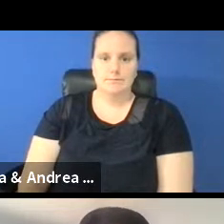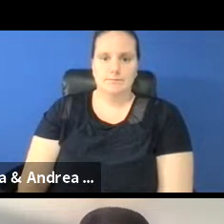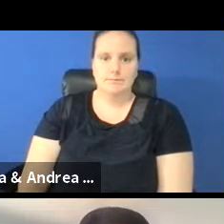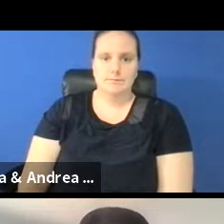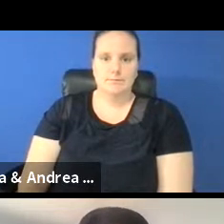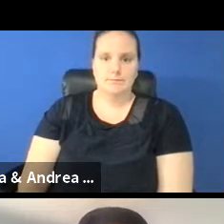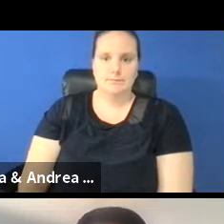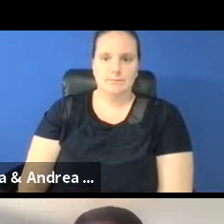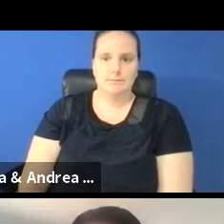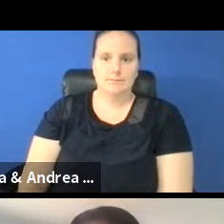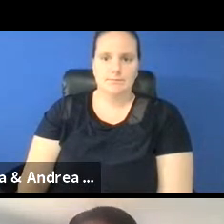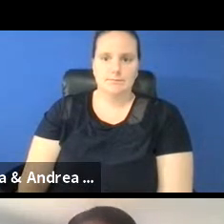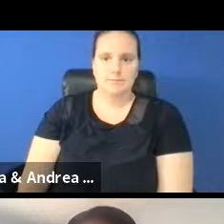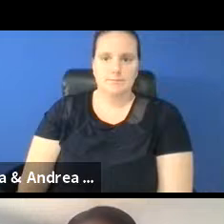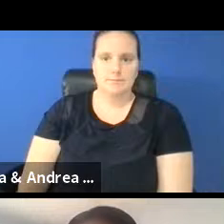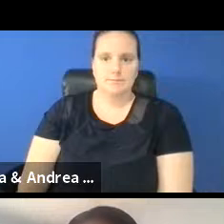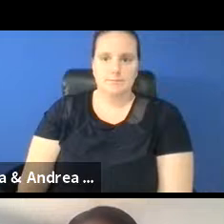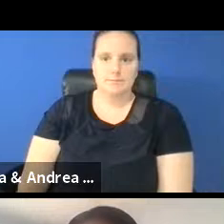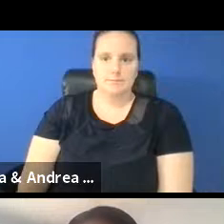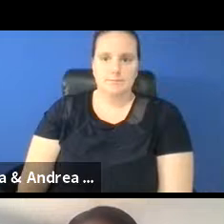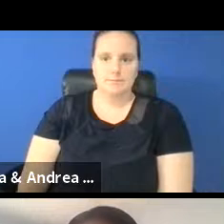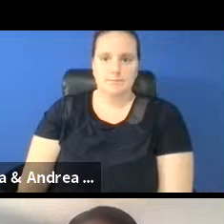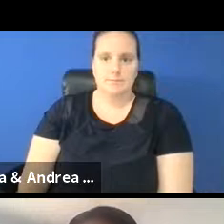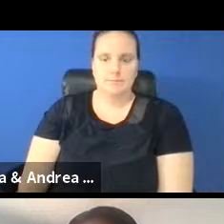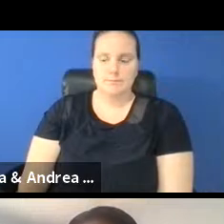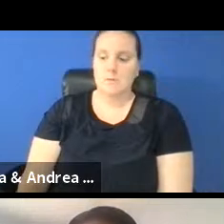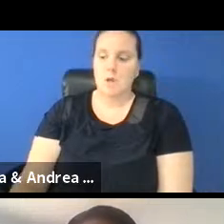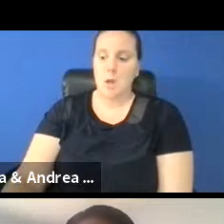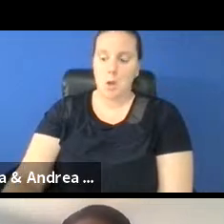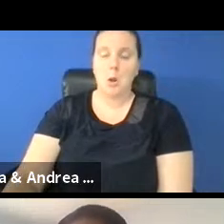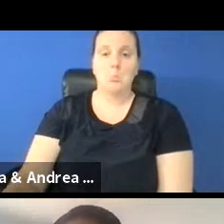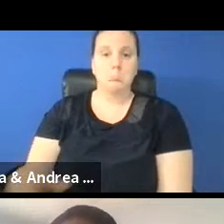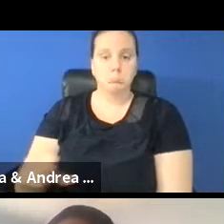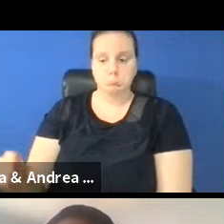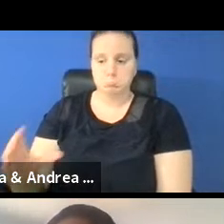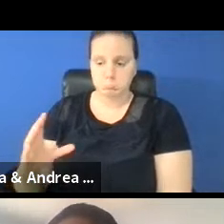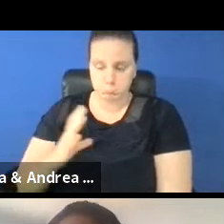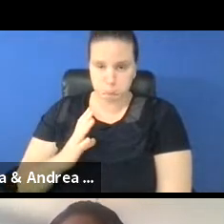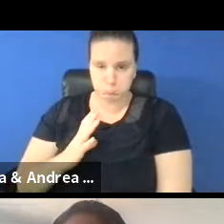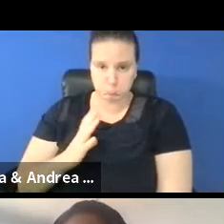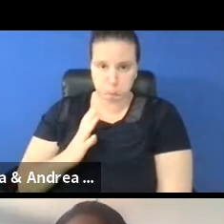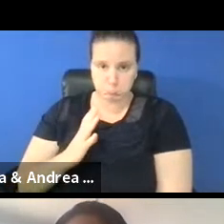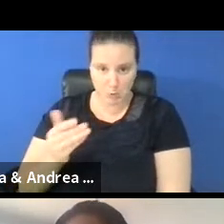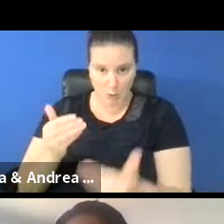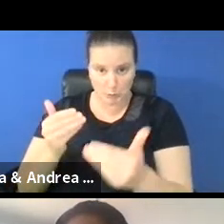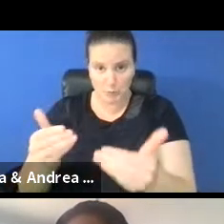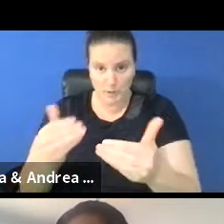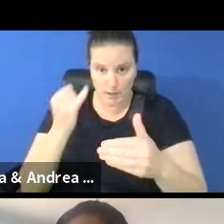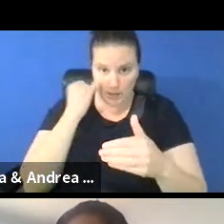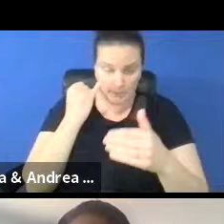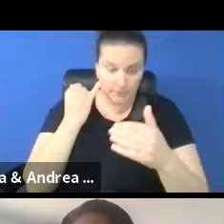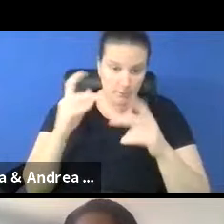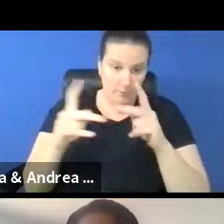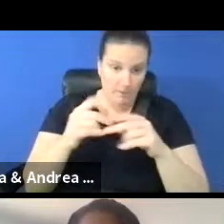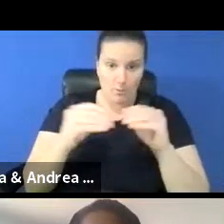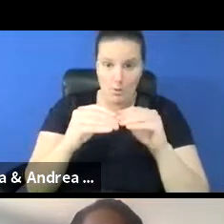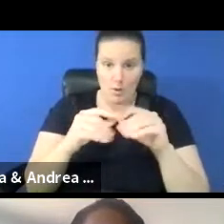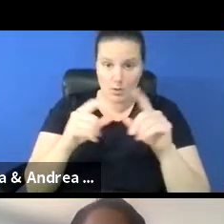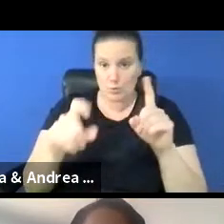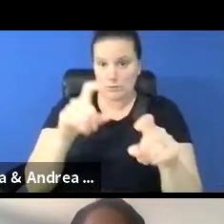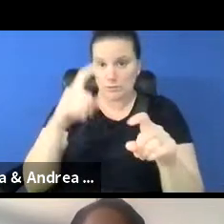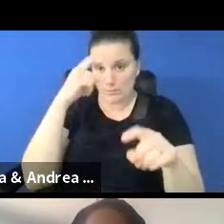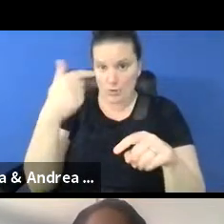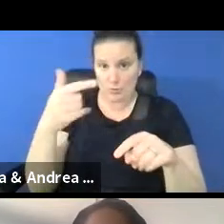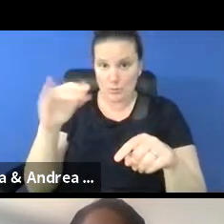All right. I think let's move on for now. And if people have other questions for Greg, please